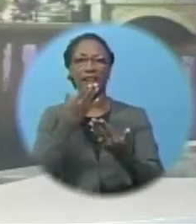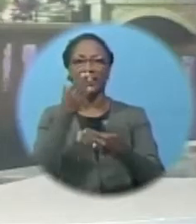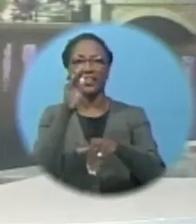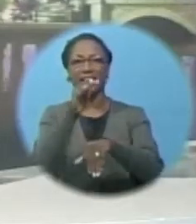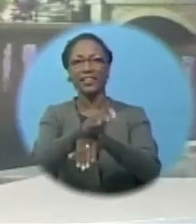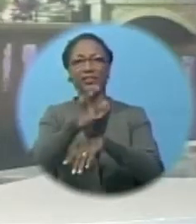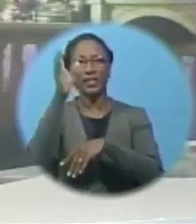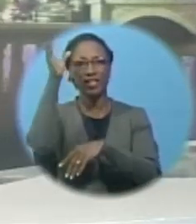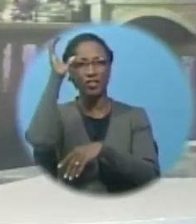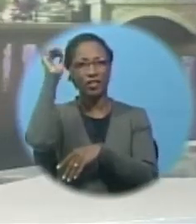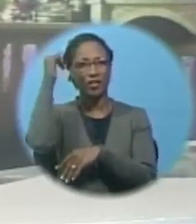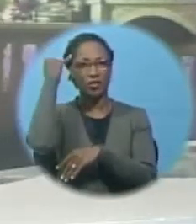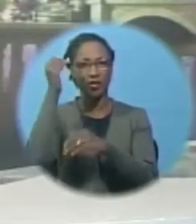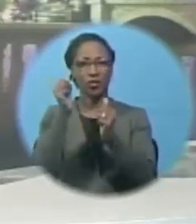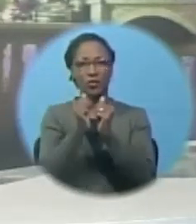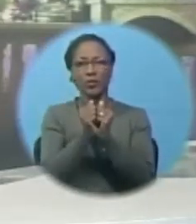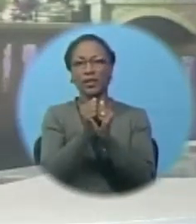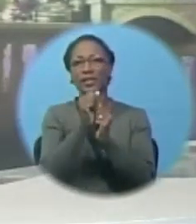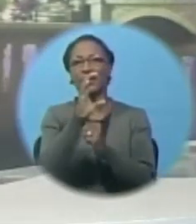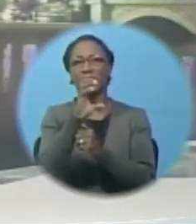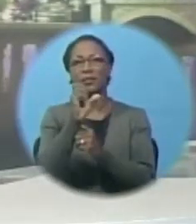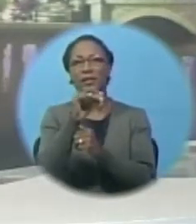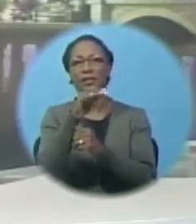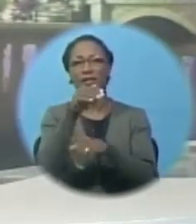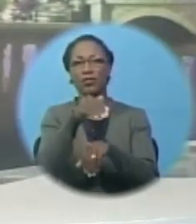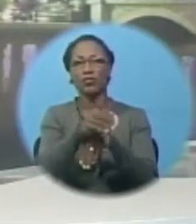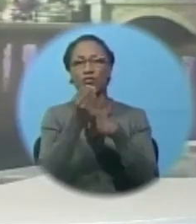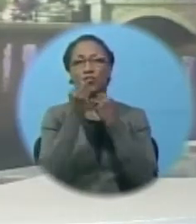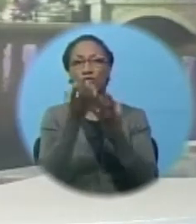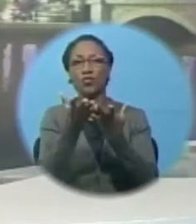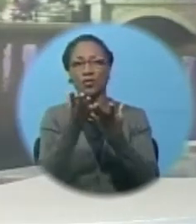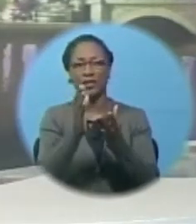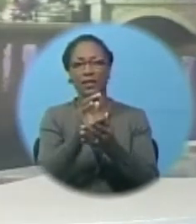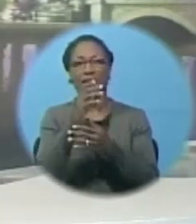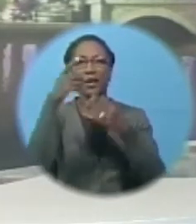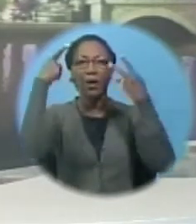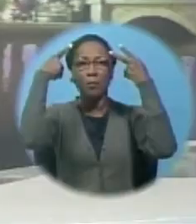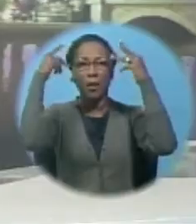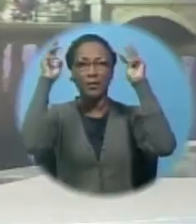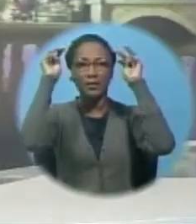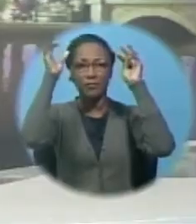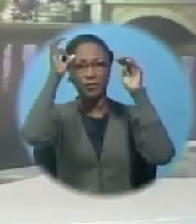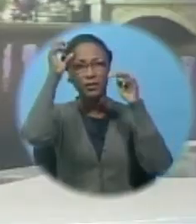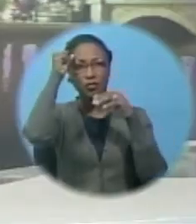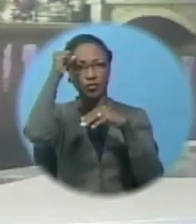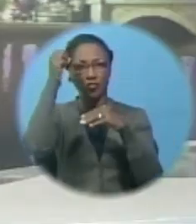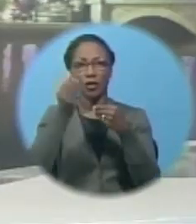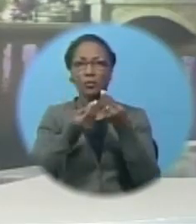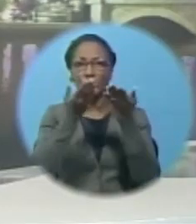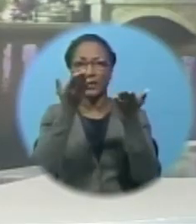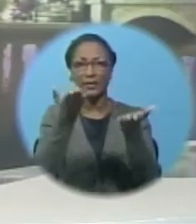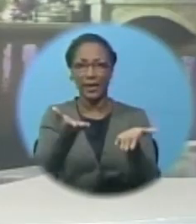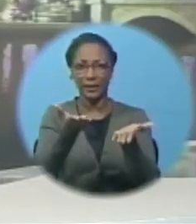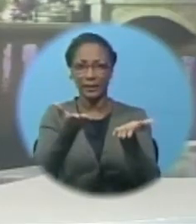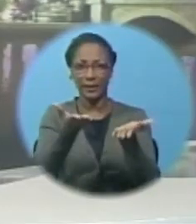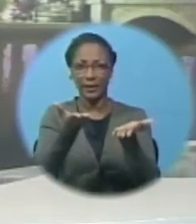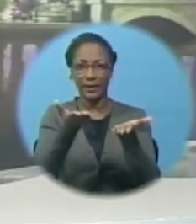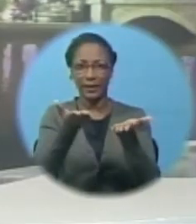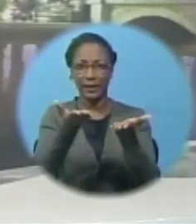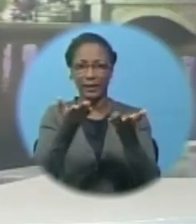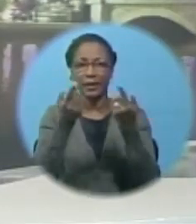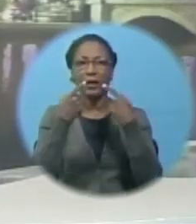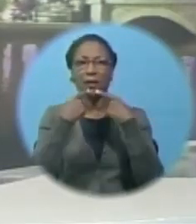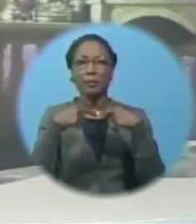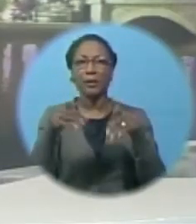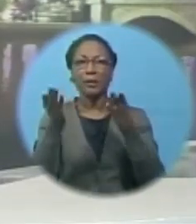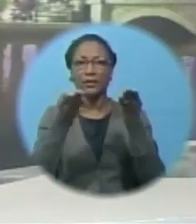Good evening, I'm Shane Jones, leading the news at 7. Prime Minister Freundel Stuart has presented an updated Public